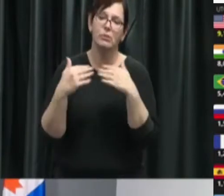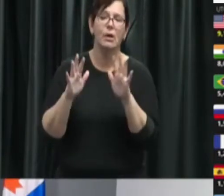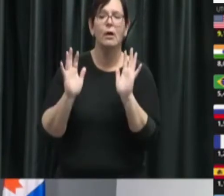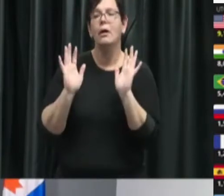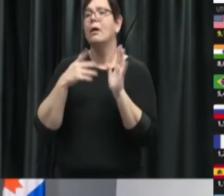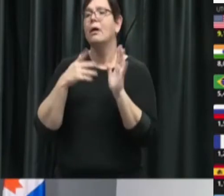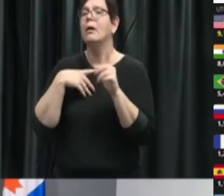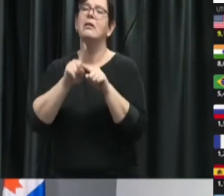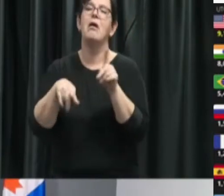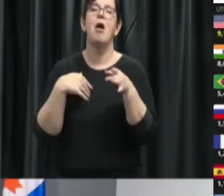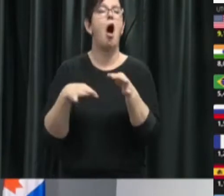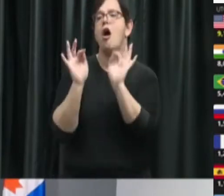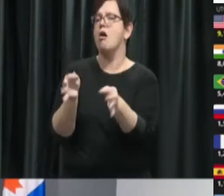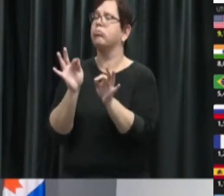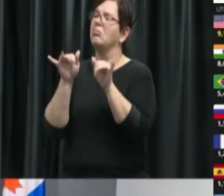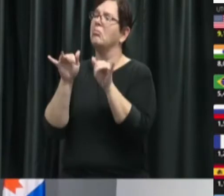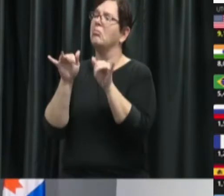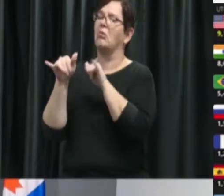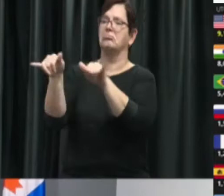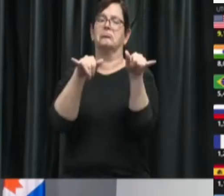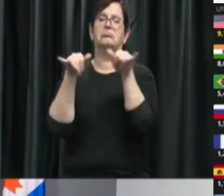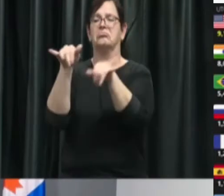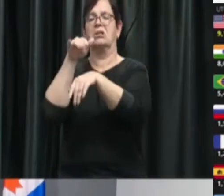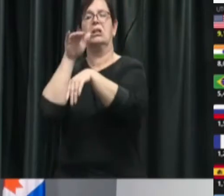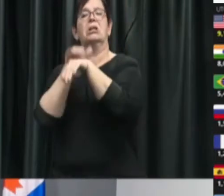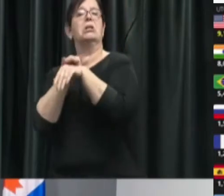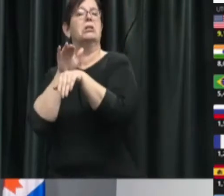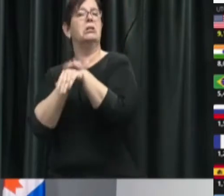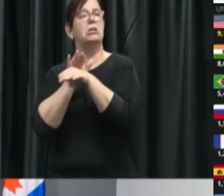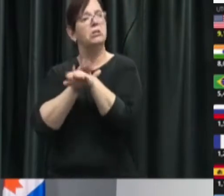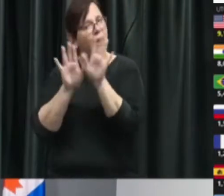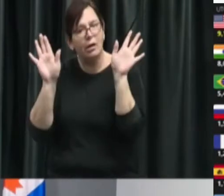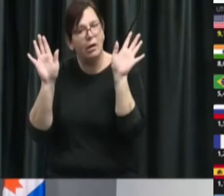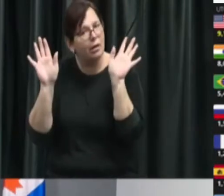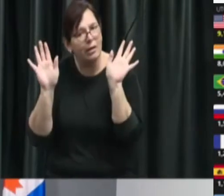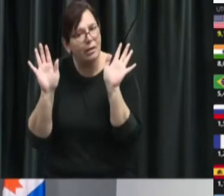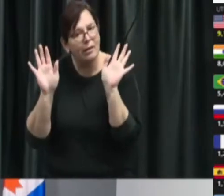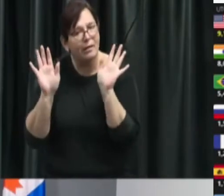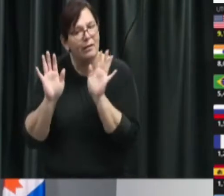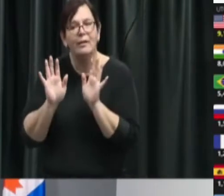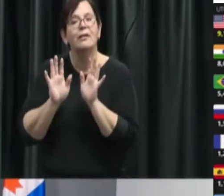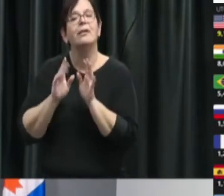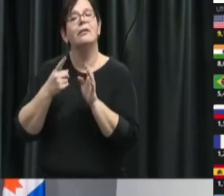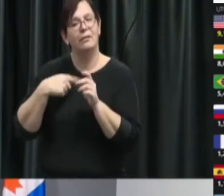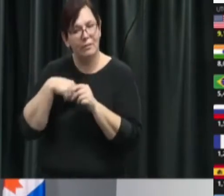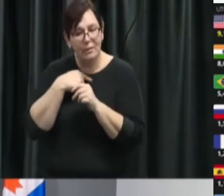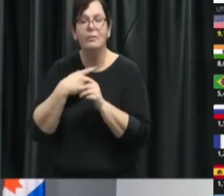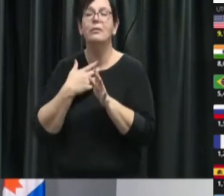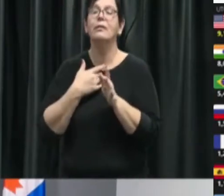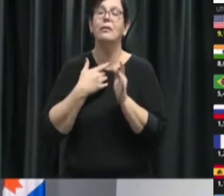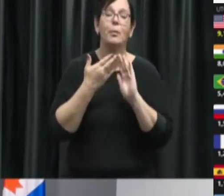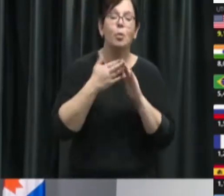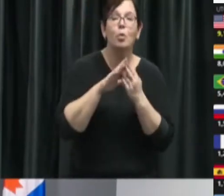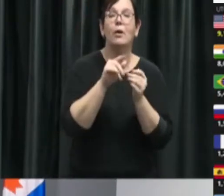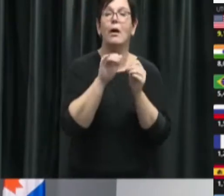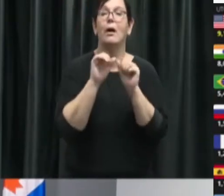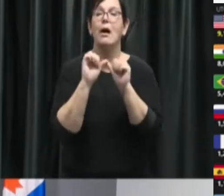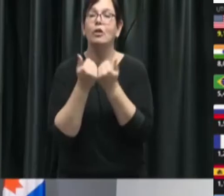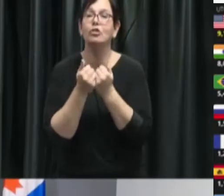or speaks English fluently. This is why our community outreach team is multilingual and